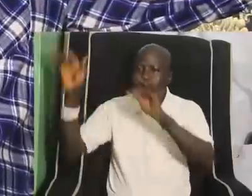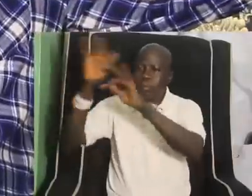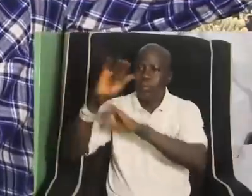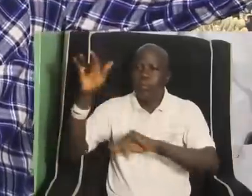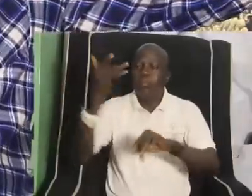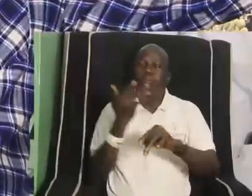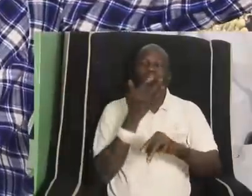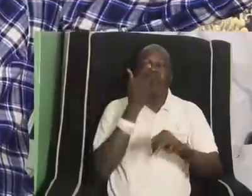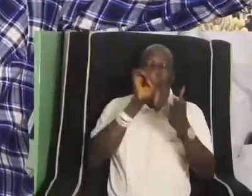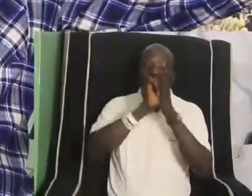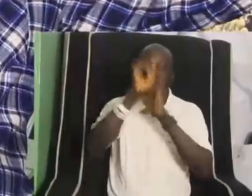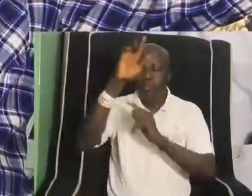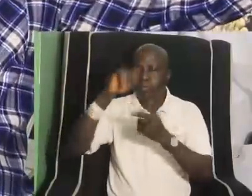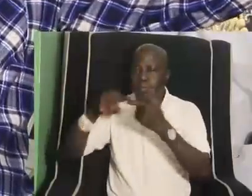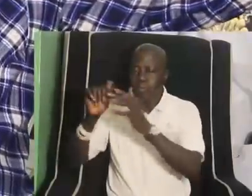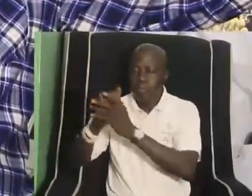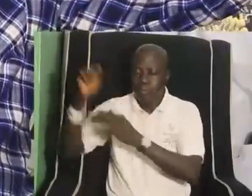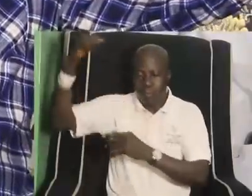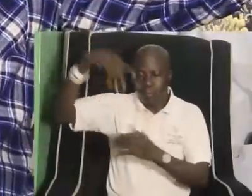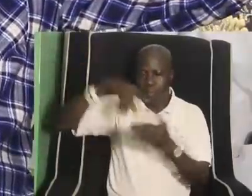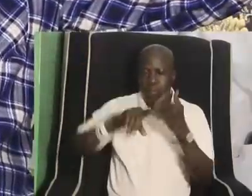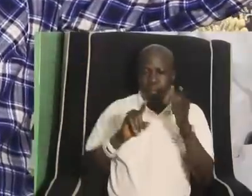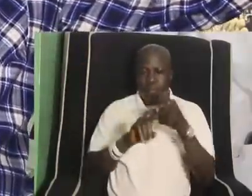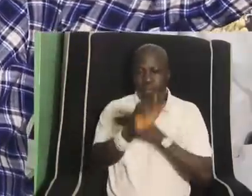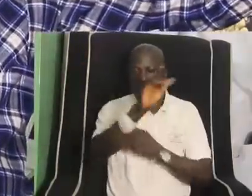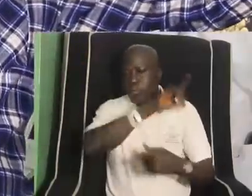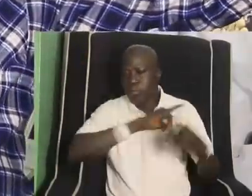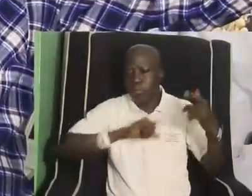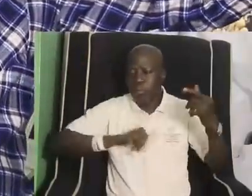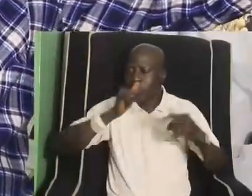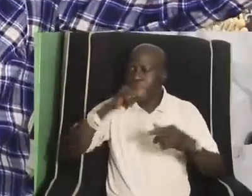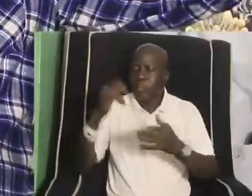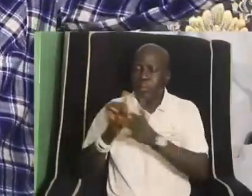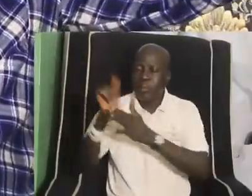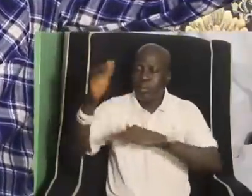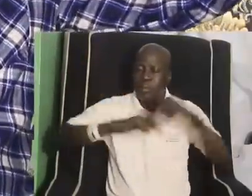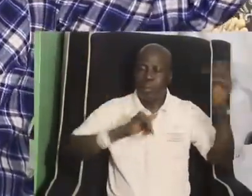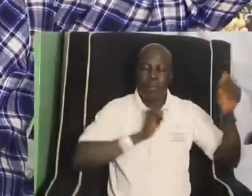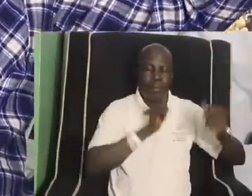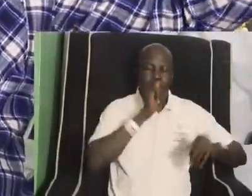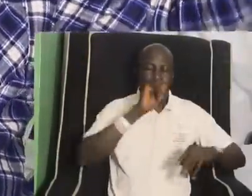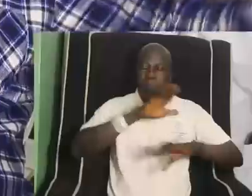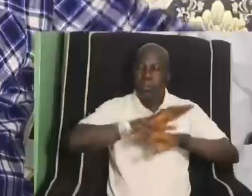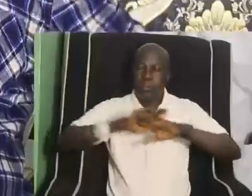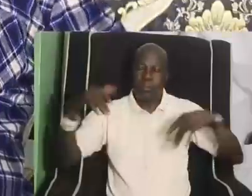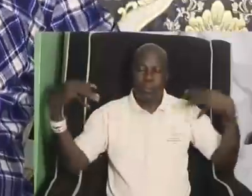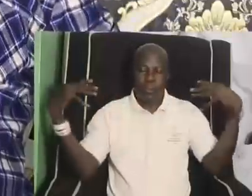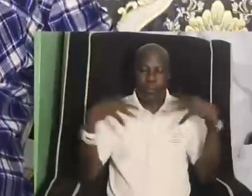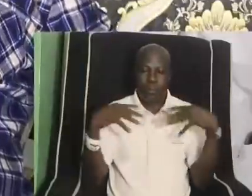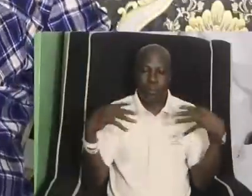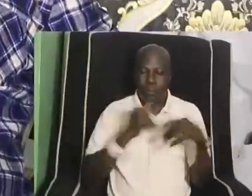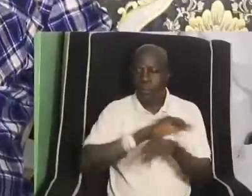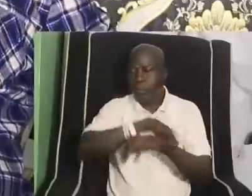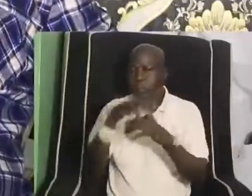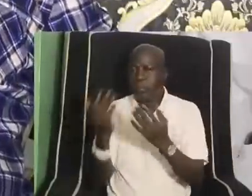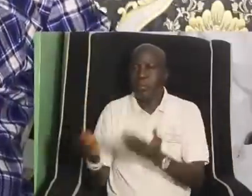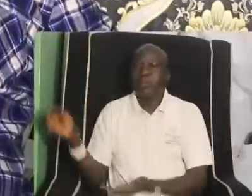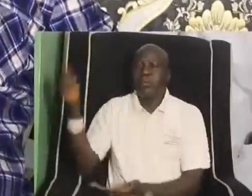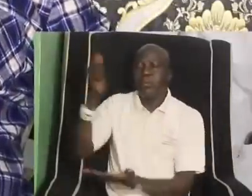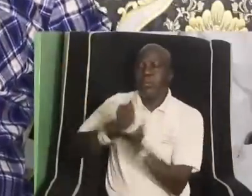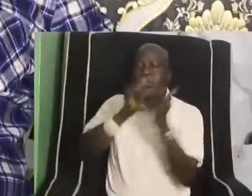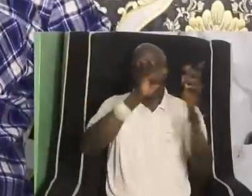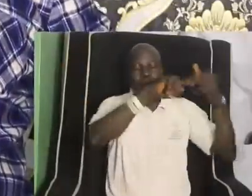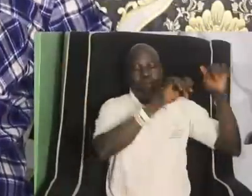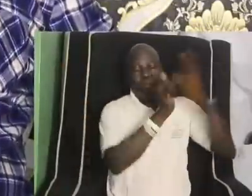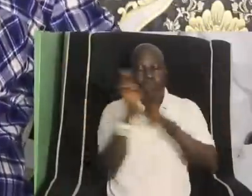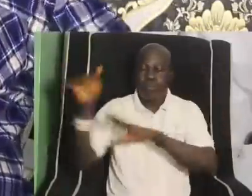are most beneficial and precious. Lord. May I am that I have. I am that I have fearless. Help of the